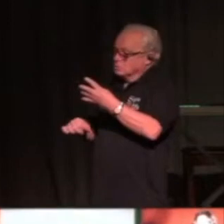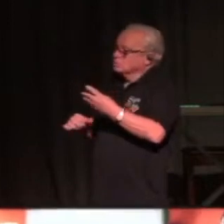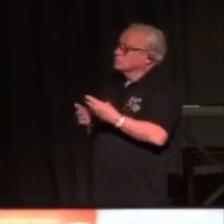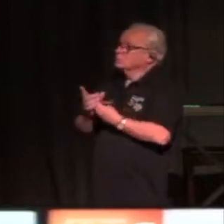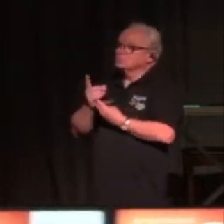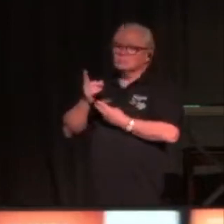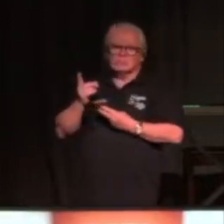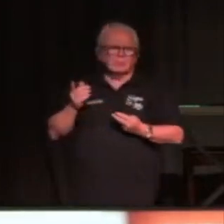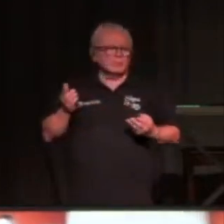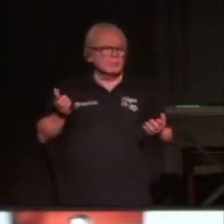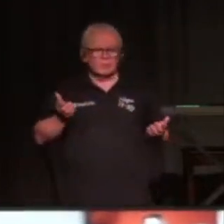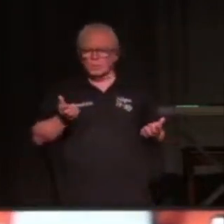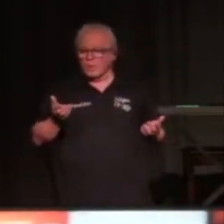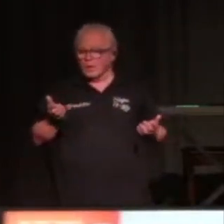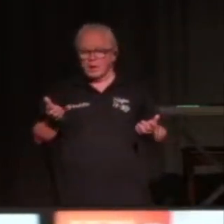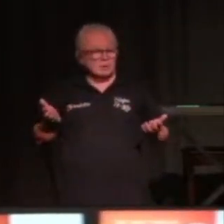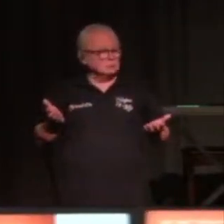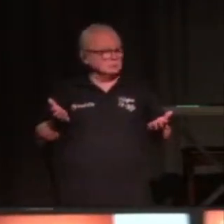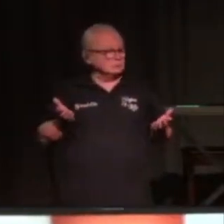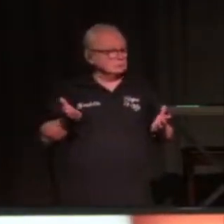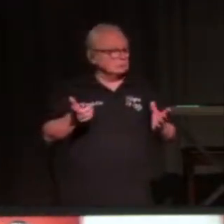Where are all the Adams? Where are all the men today?